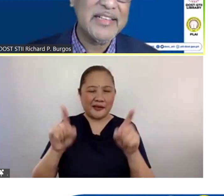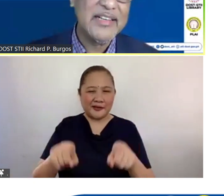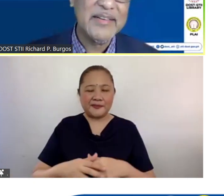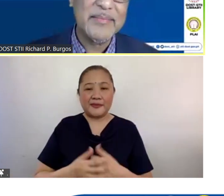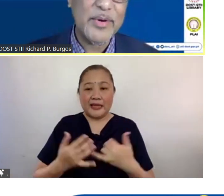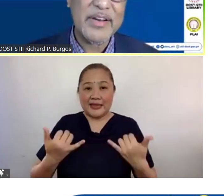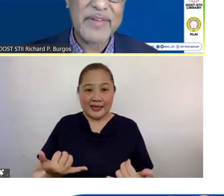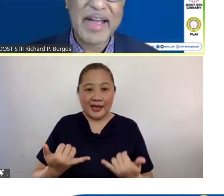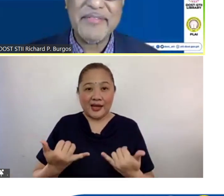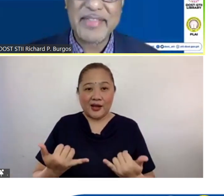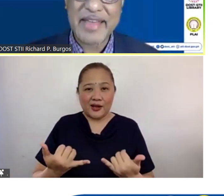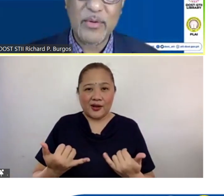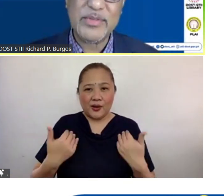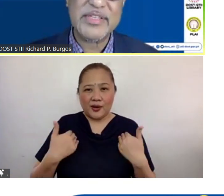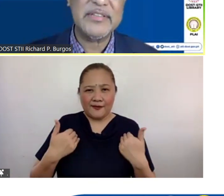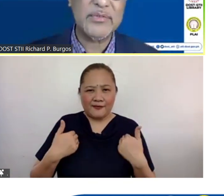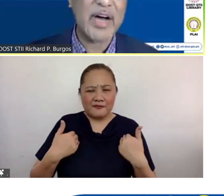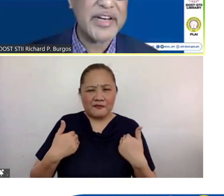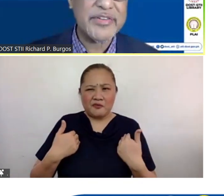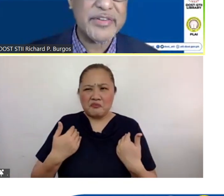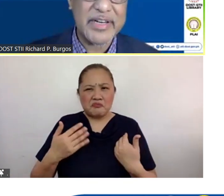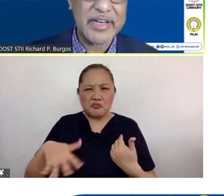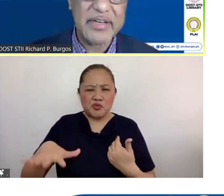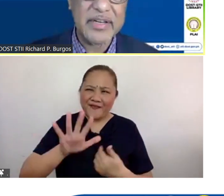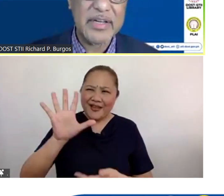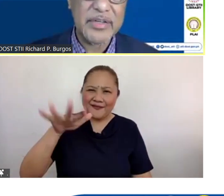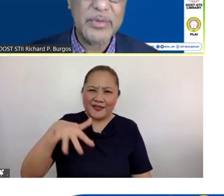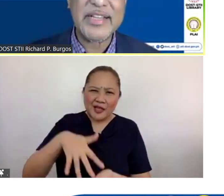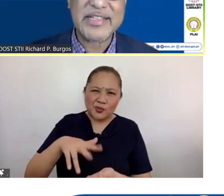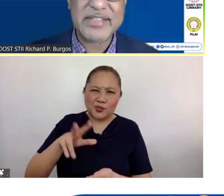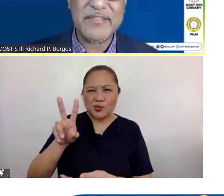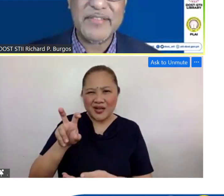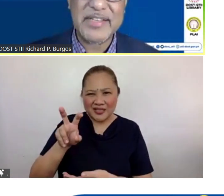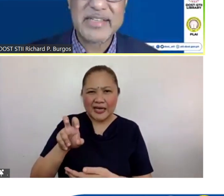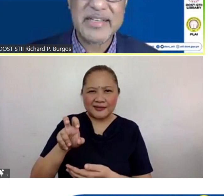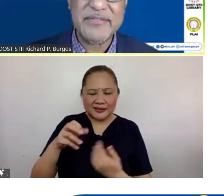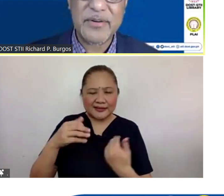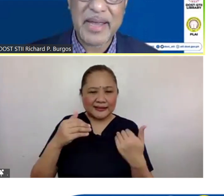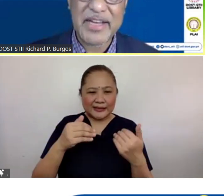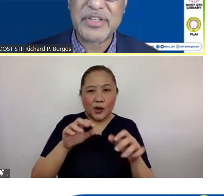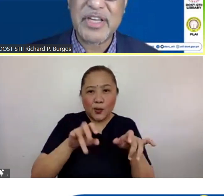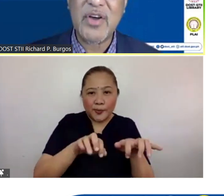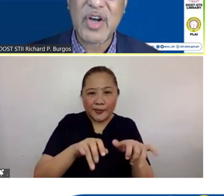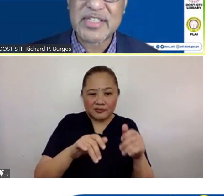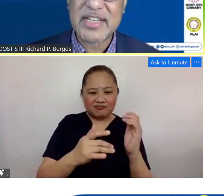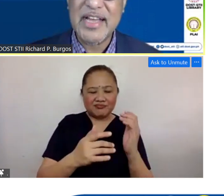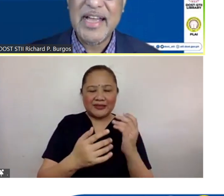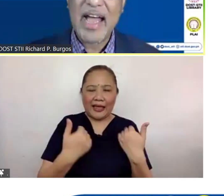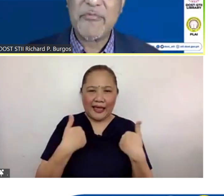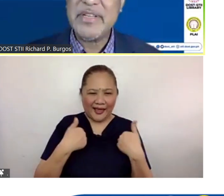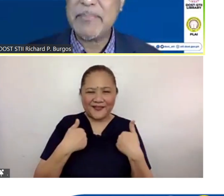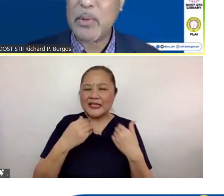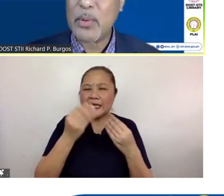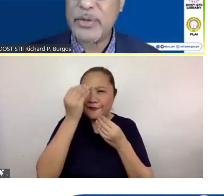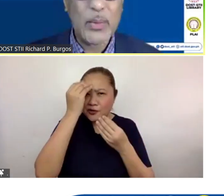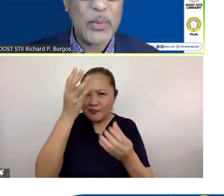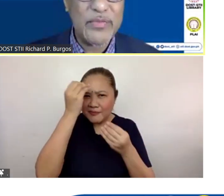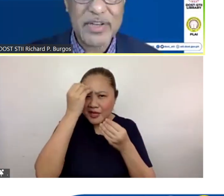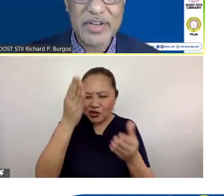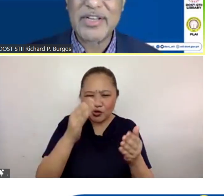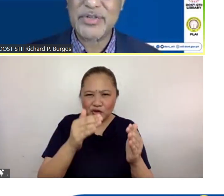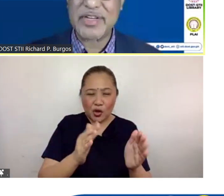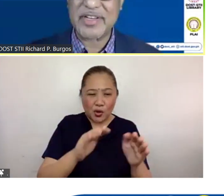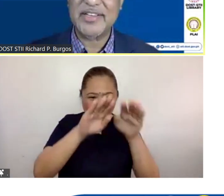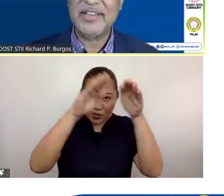stand, more than 5,200 units of this information kiosk have been deployed all over